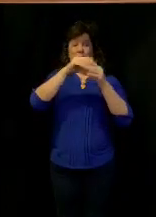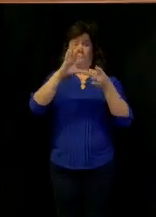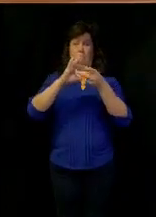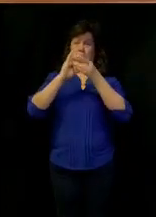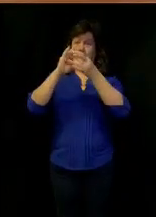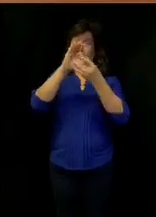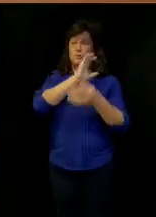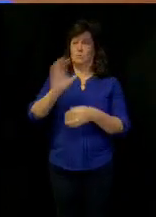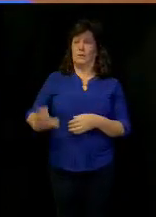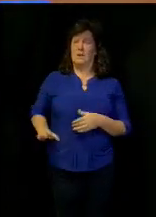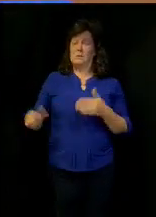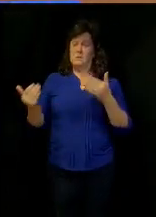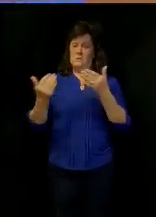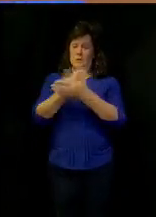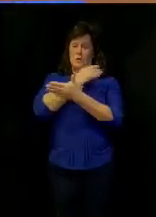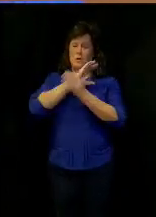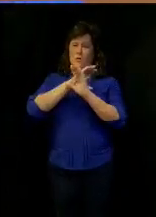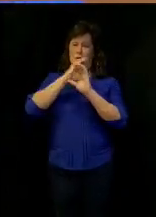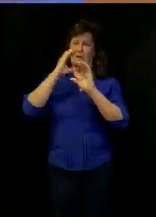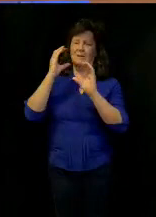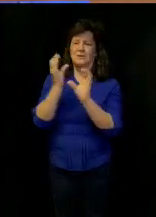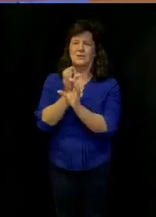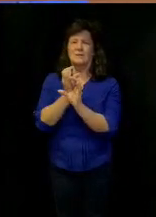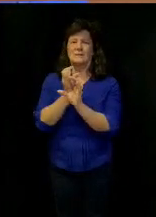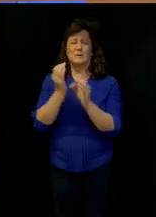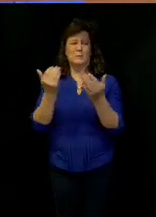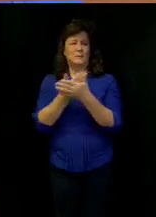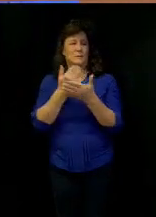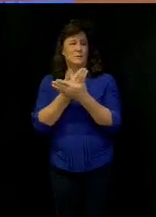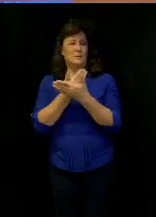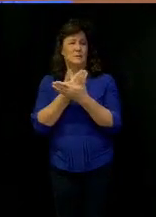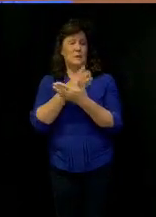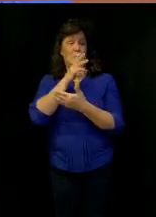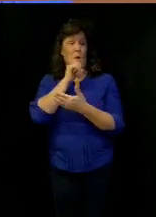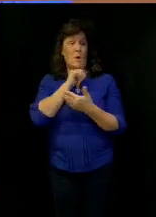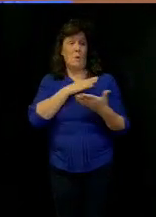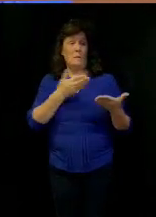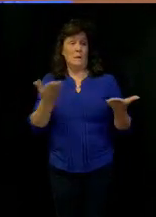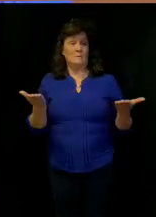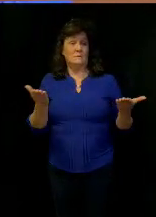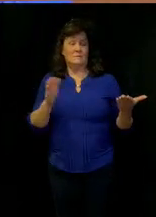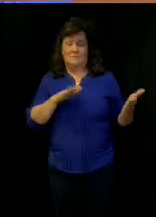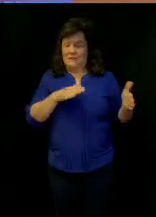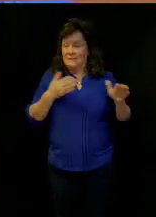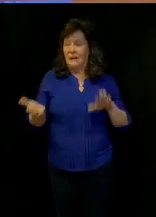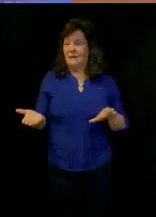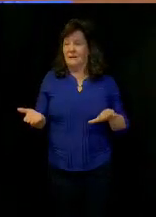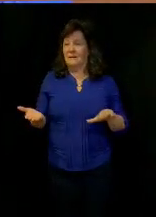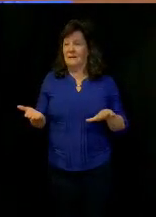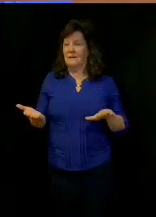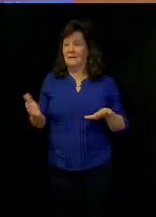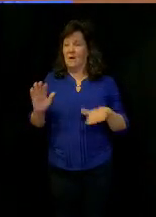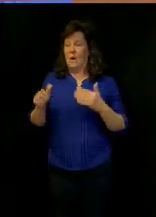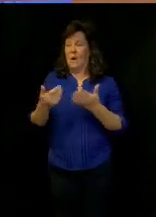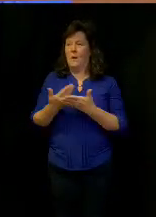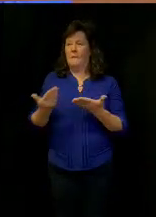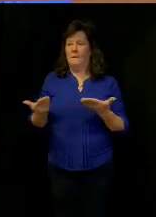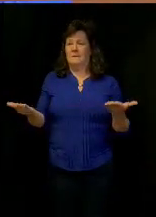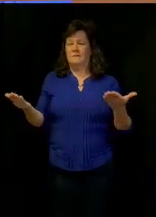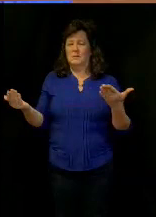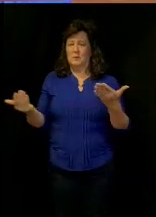a what? A new creation. What? Old things have what? And all things what?